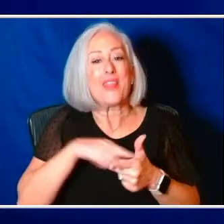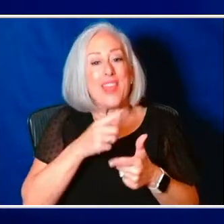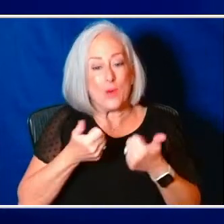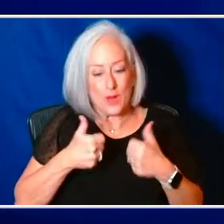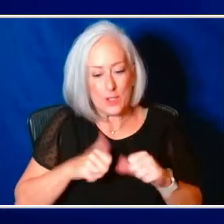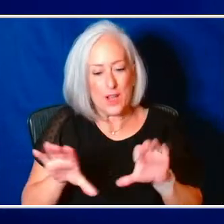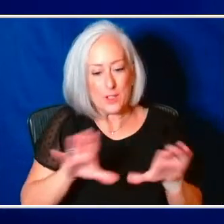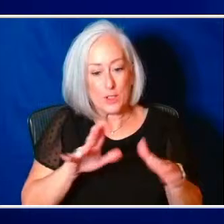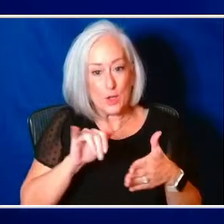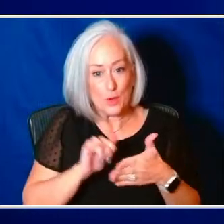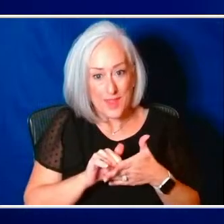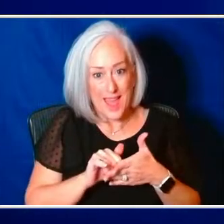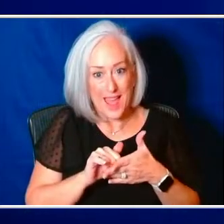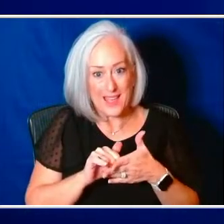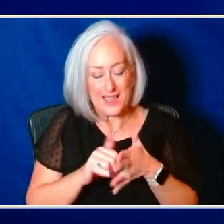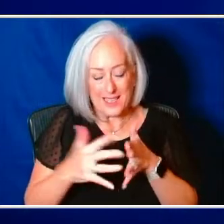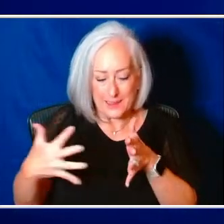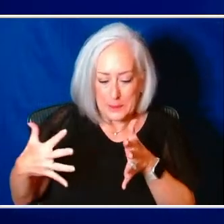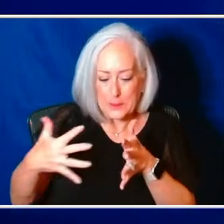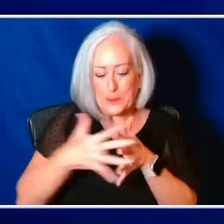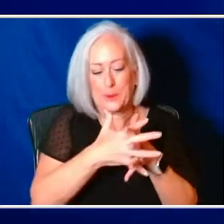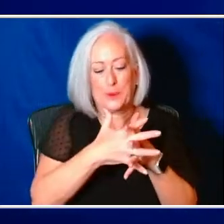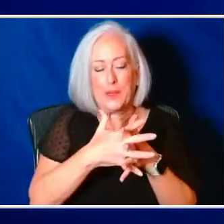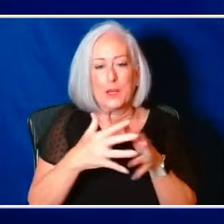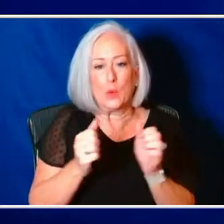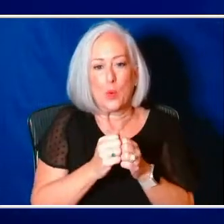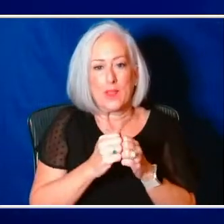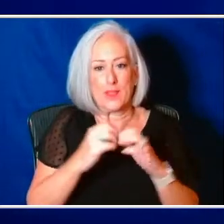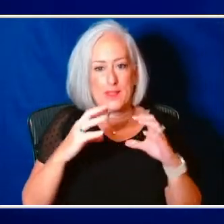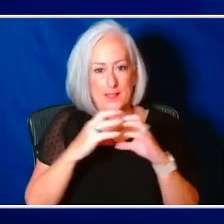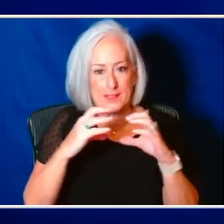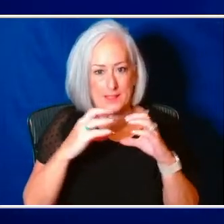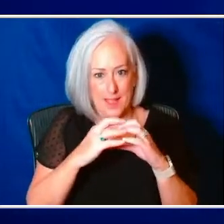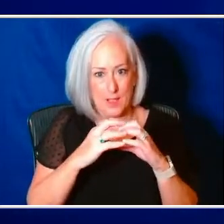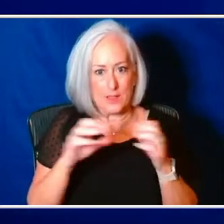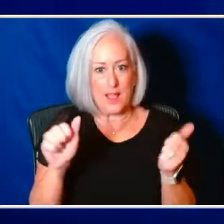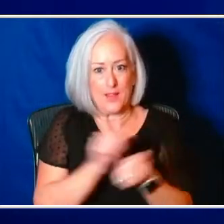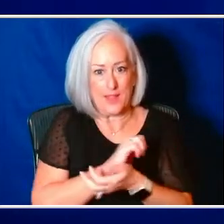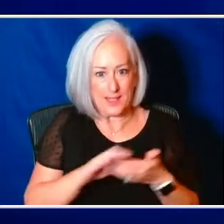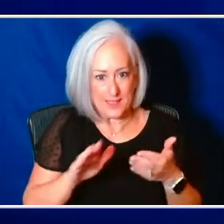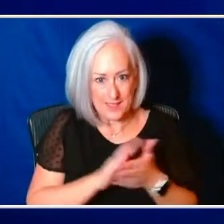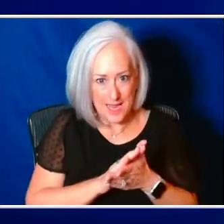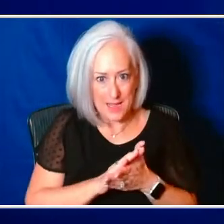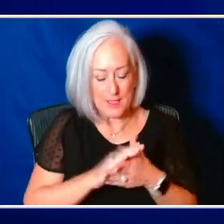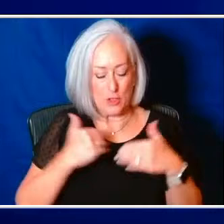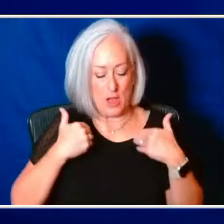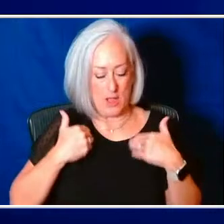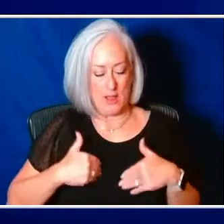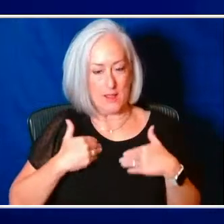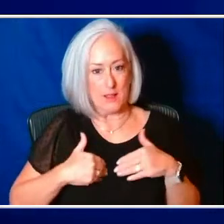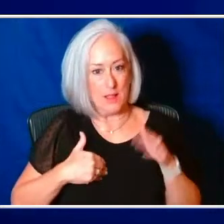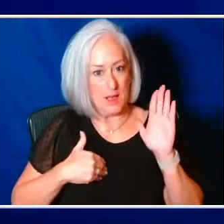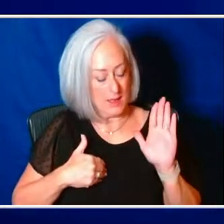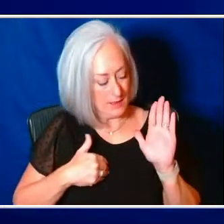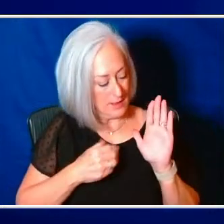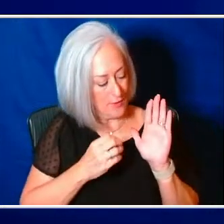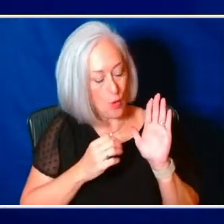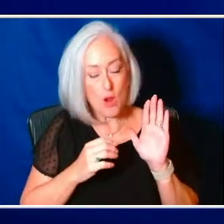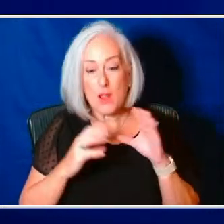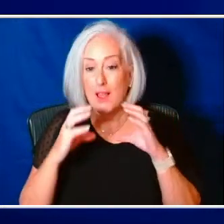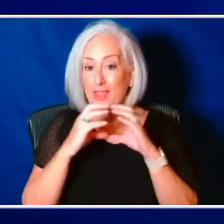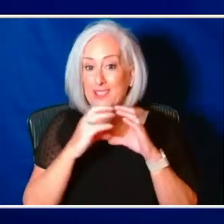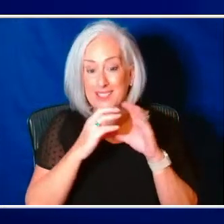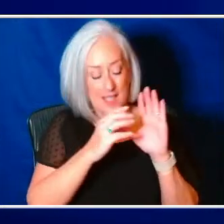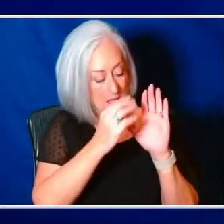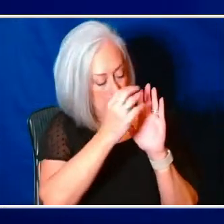material itself causes damage to the airway, to the cells that line the airway, and to the cells just on the other side of the